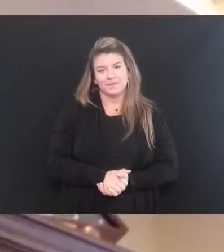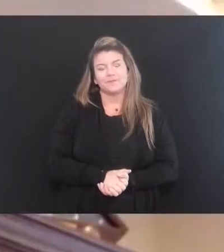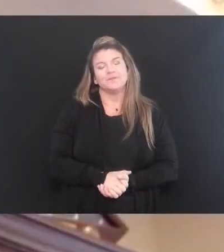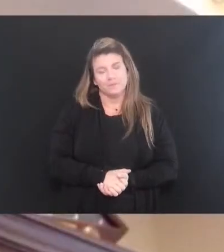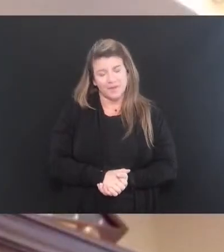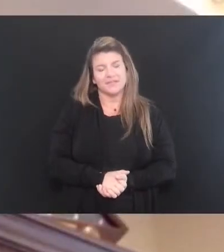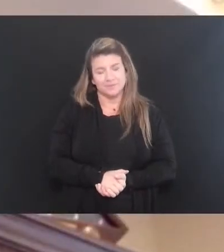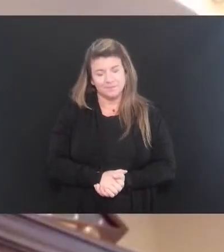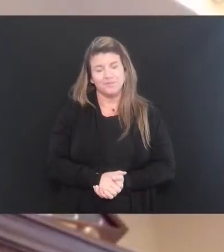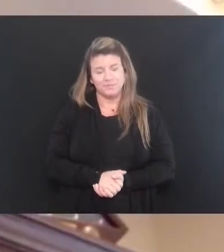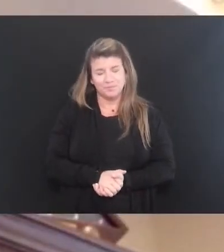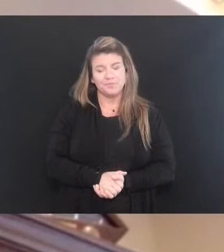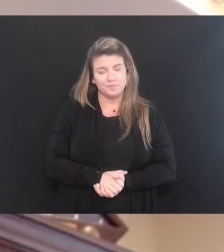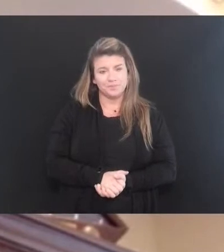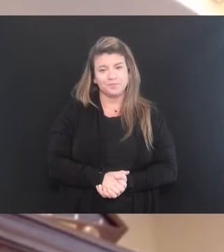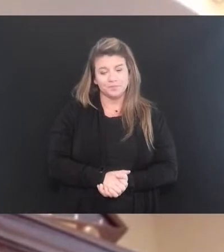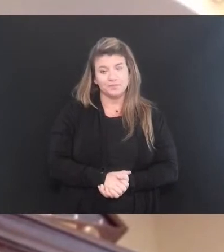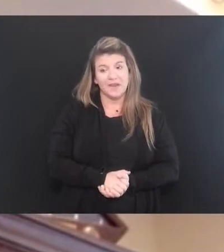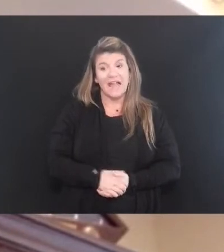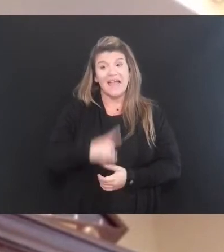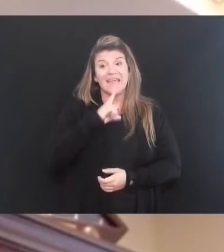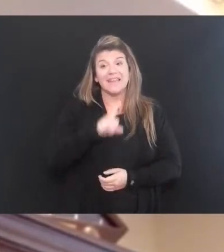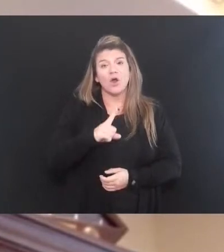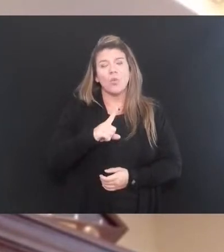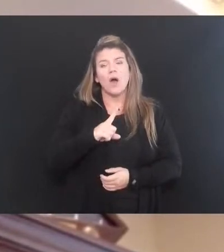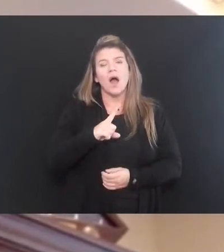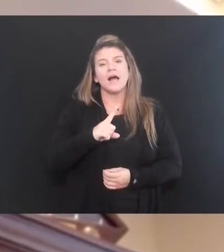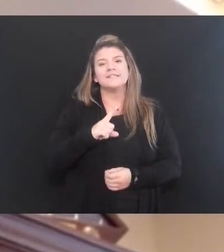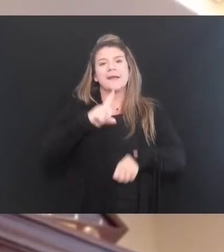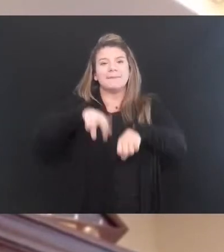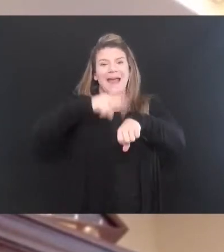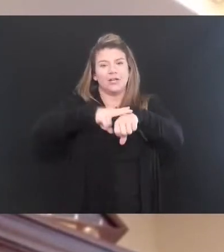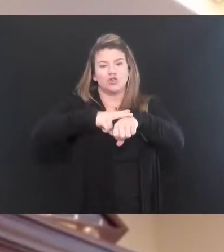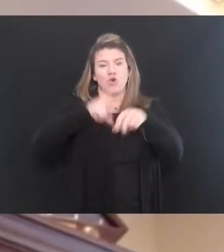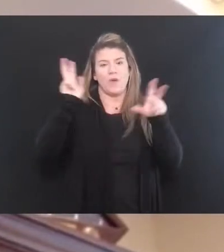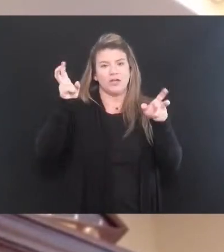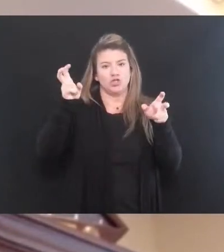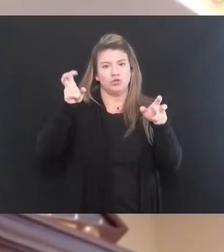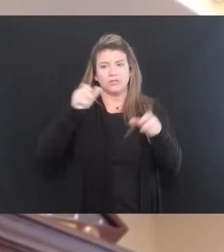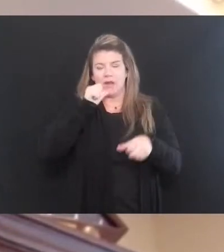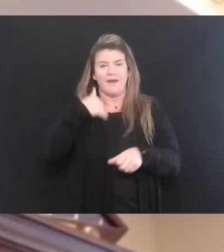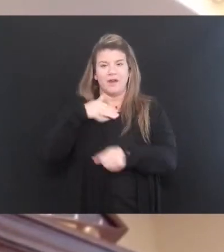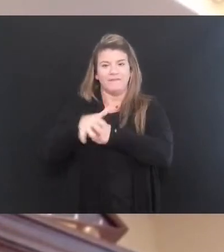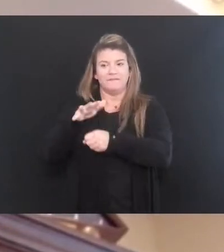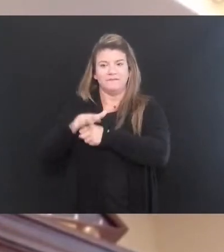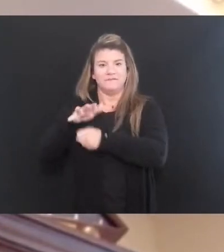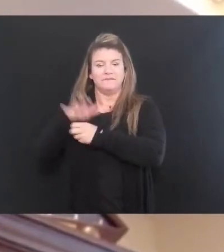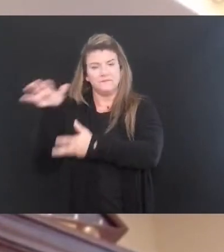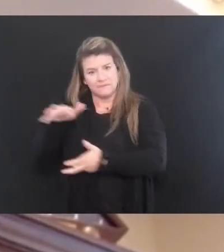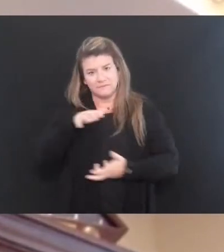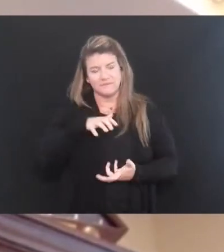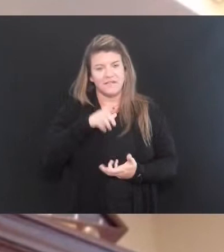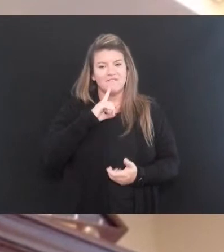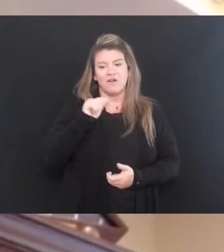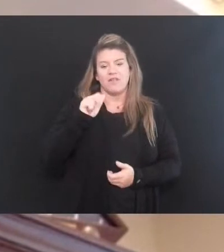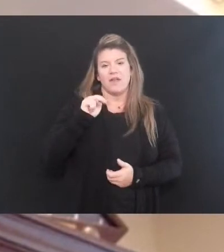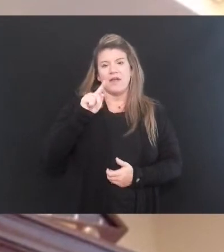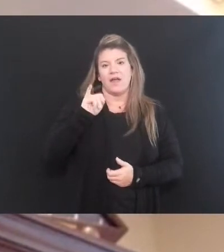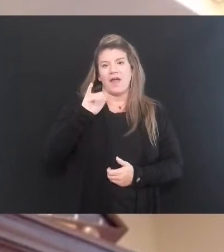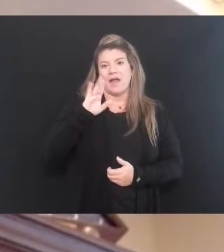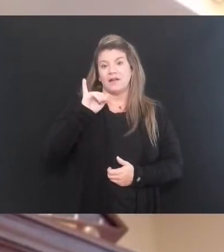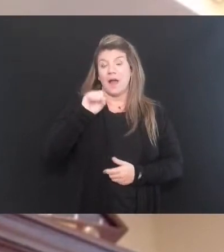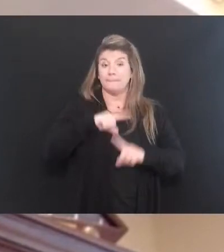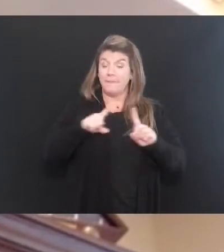Yes, sir, Governor. Mark, there was some national issues, supply chain concerns on antibodies, but we, as